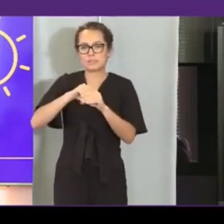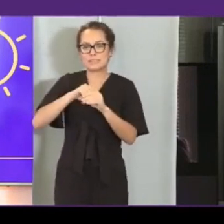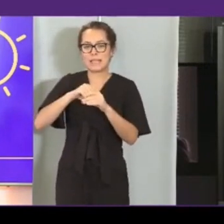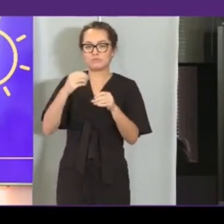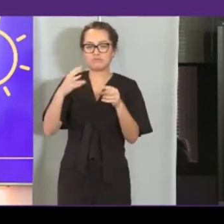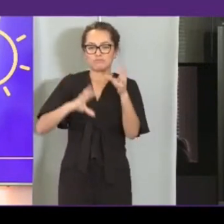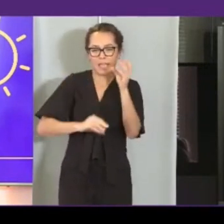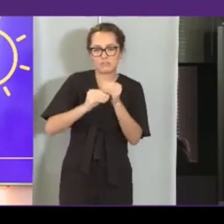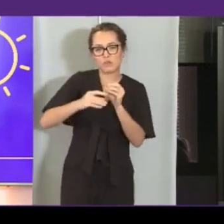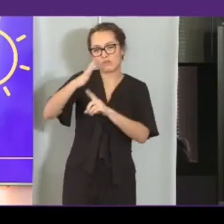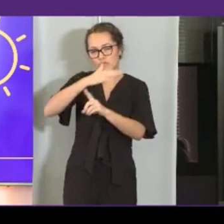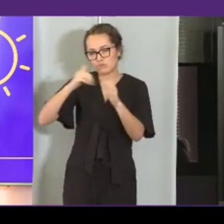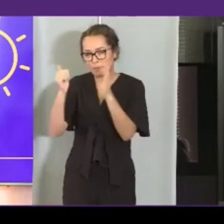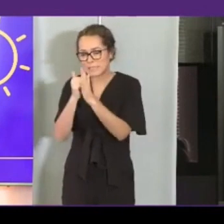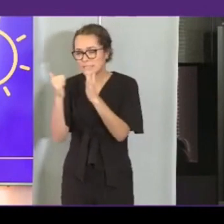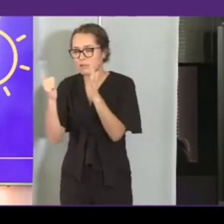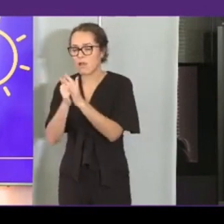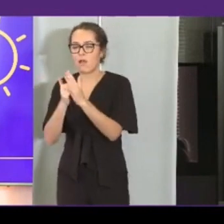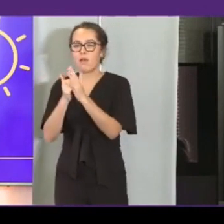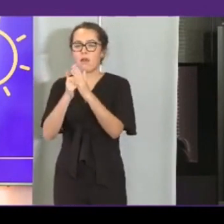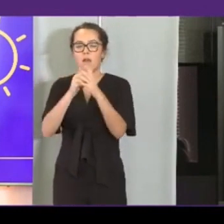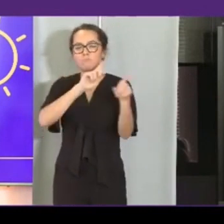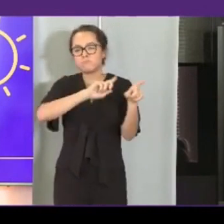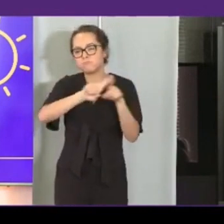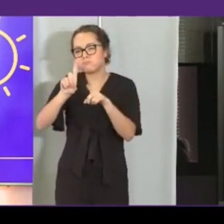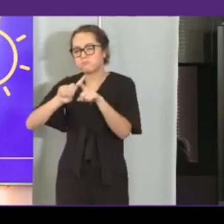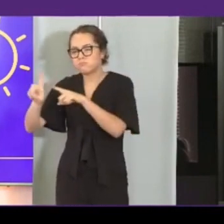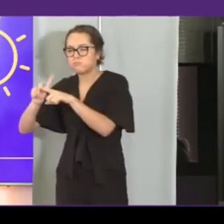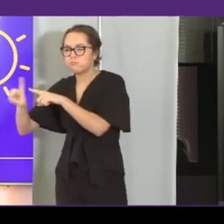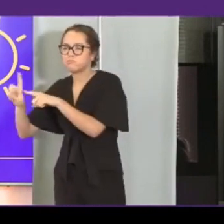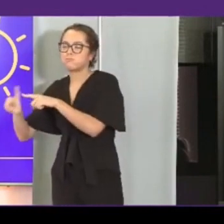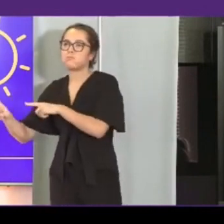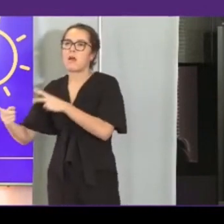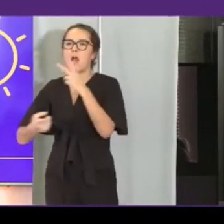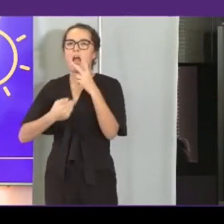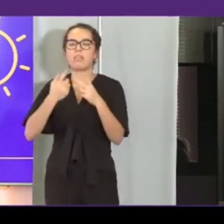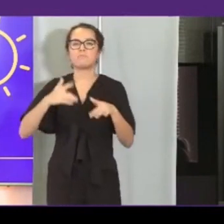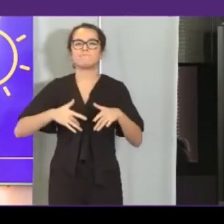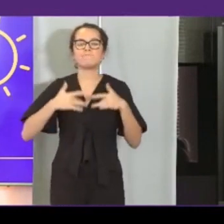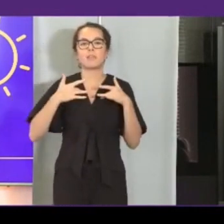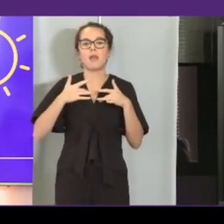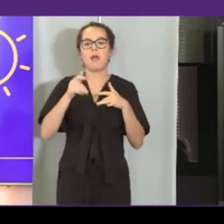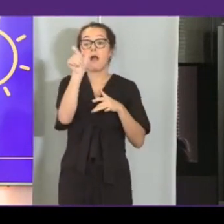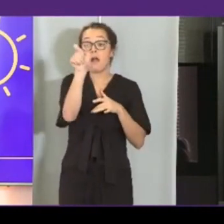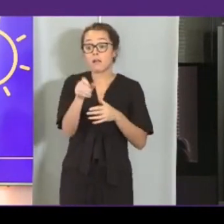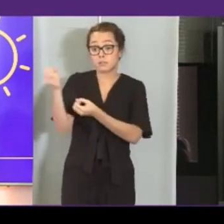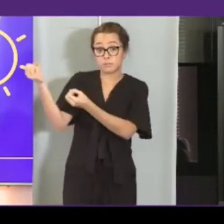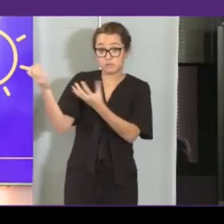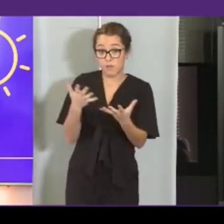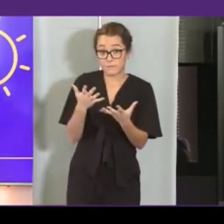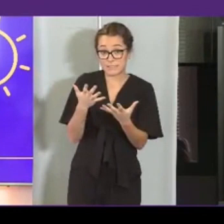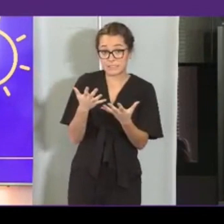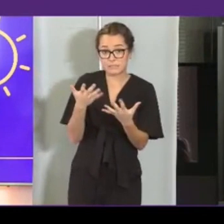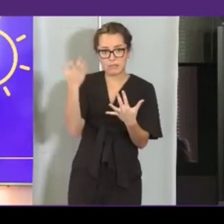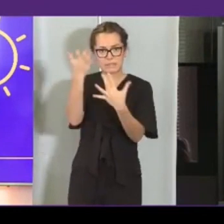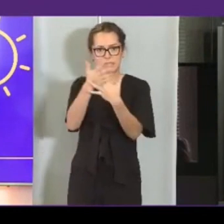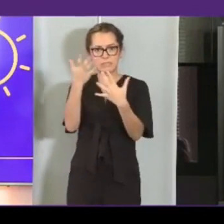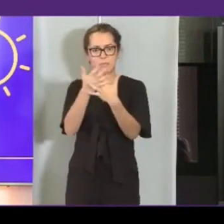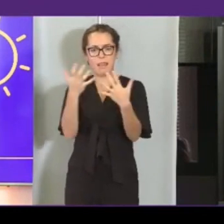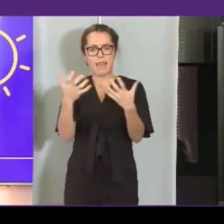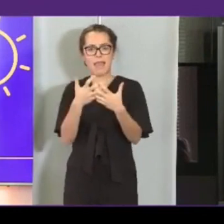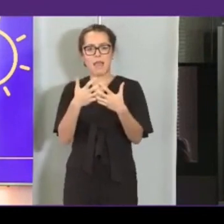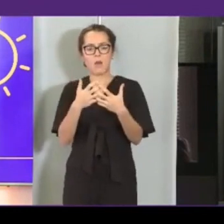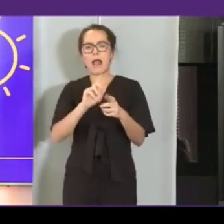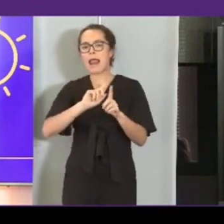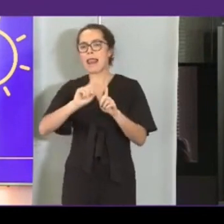media, and also aspects such as customer services as well, how we make that accessible. And Michelle will be